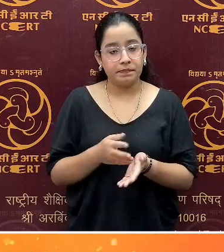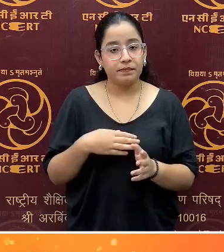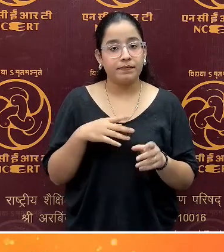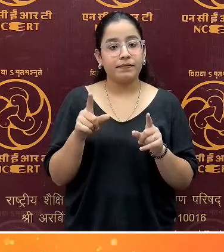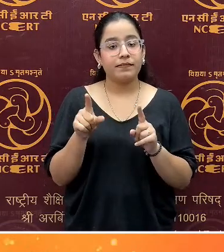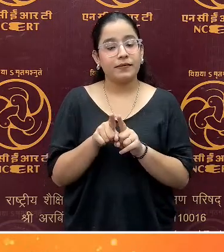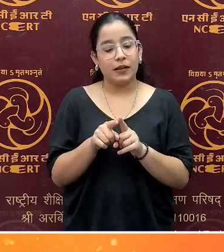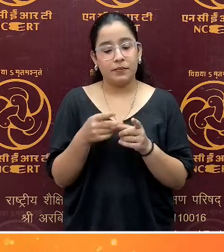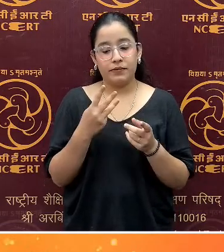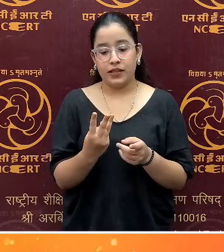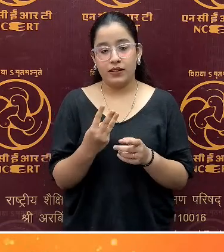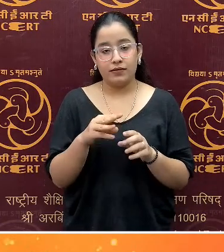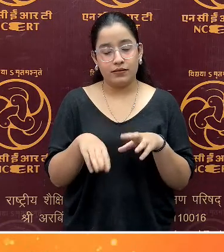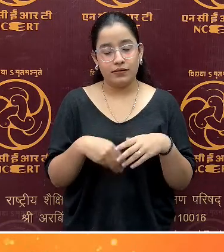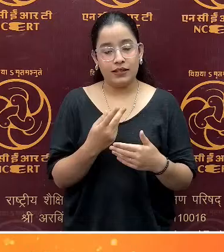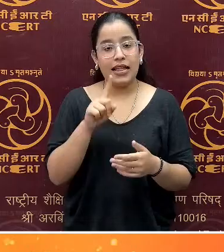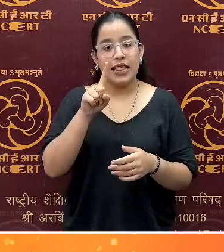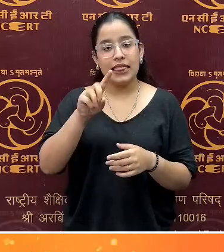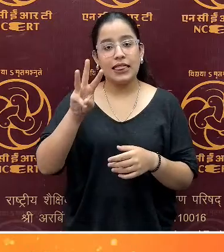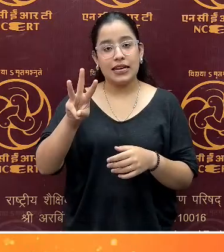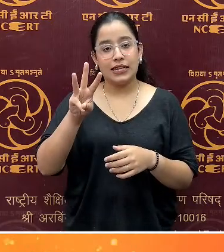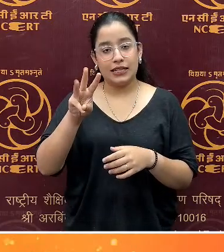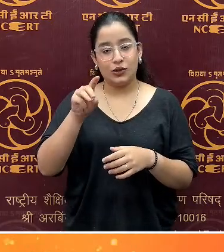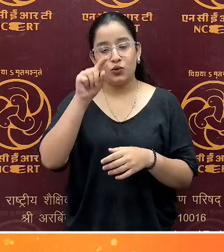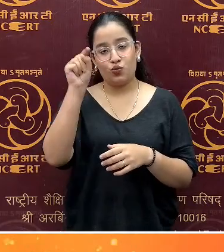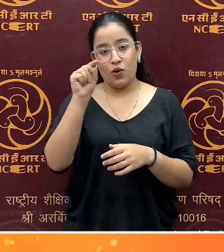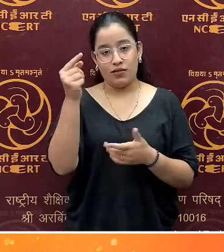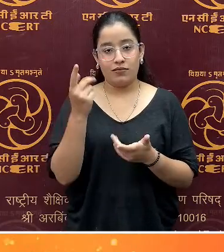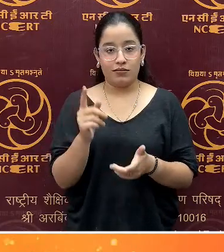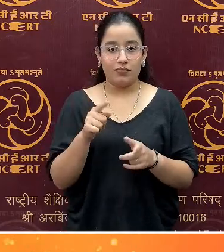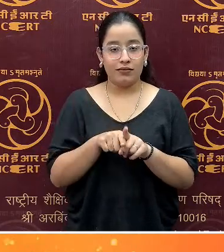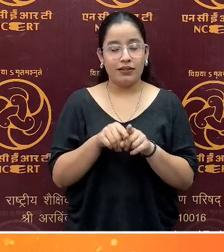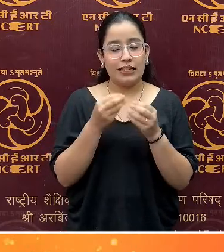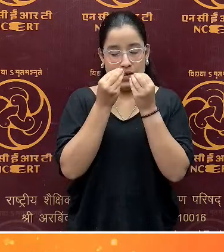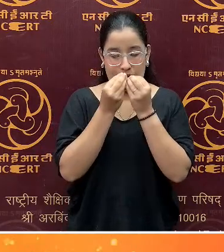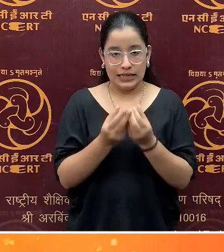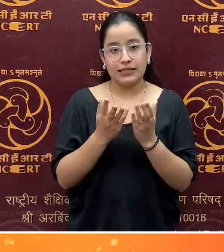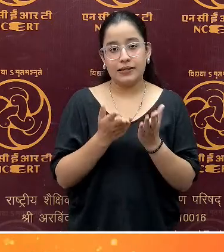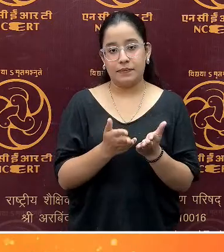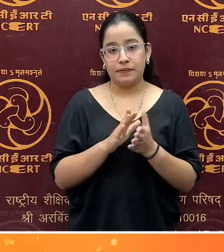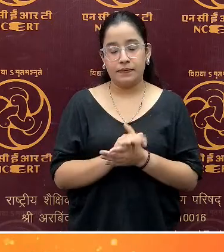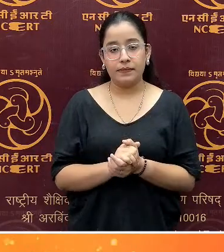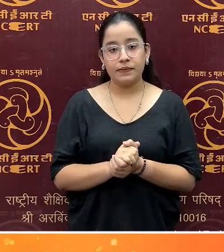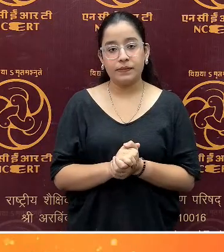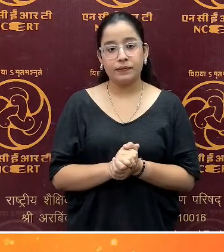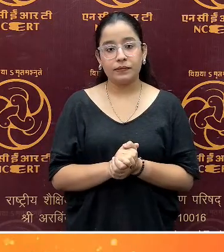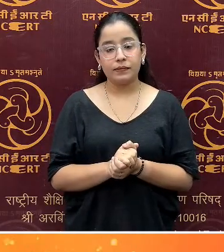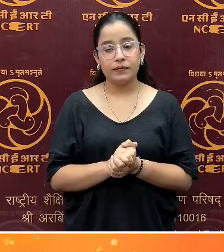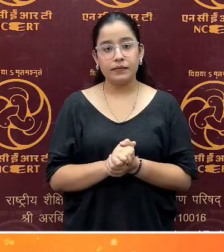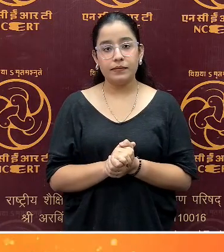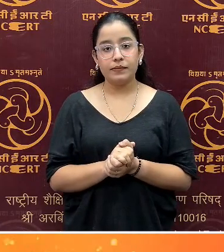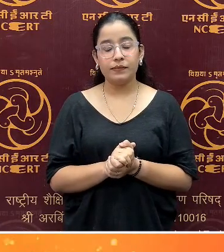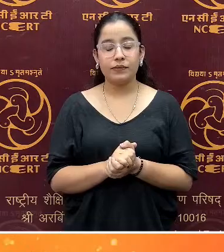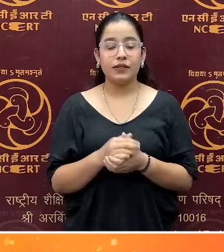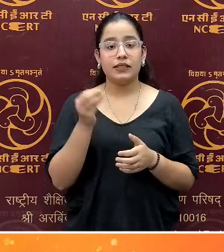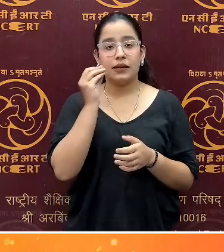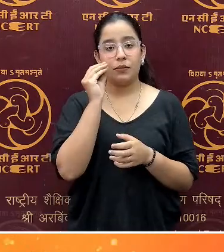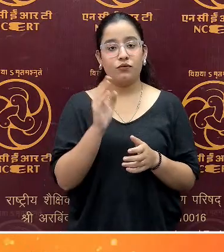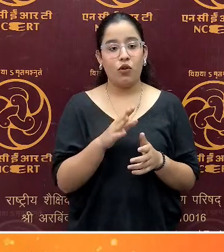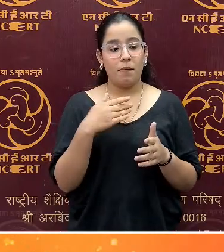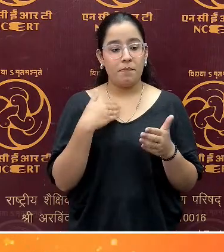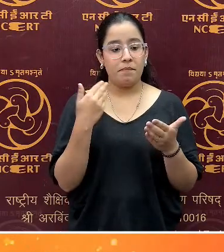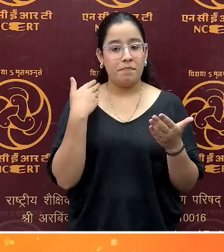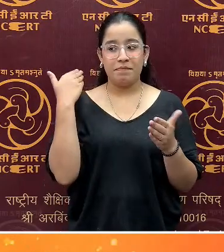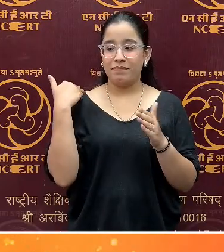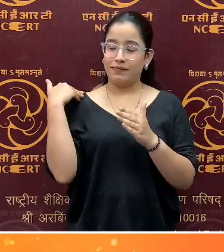Pythagorean triplet, which gives us 13 square. So it is easy for us for the computation. So this is another information. I keep